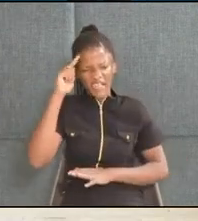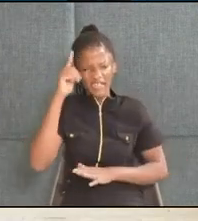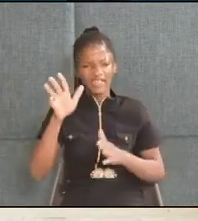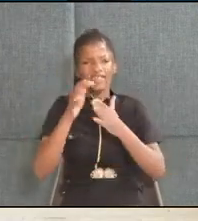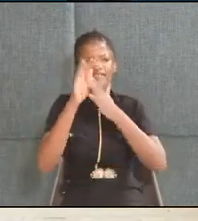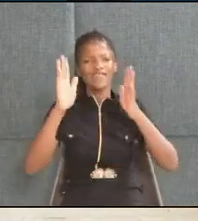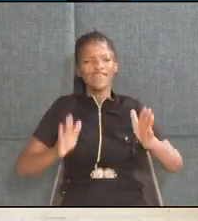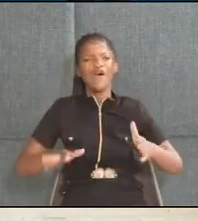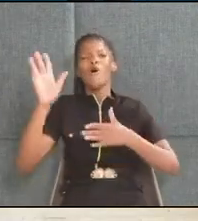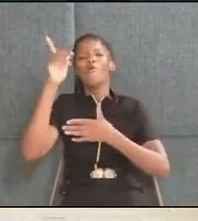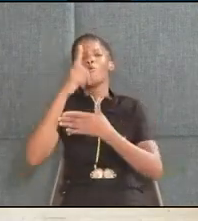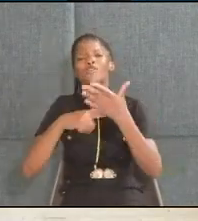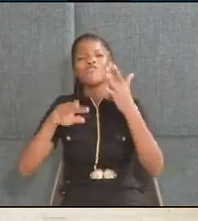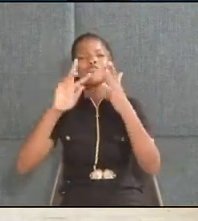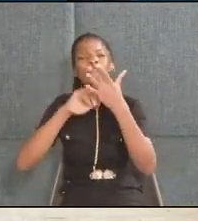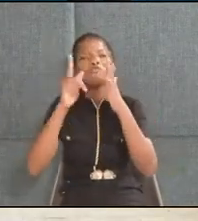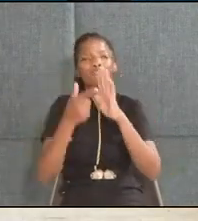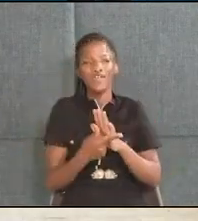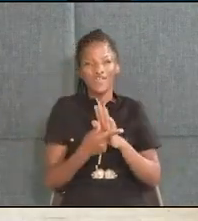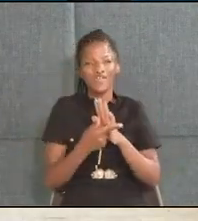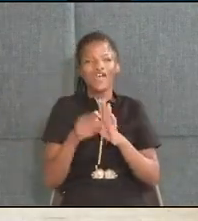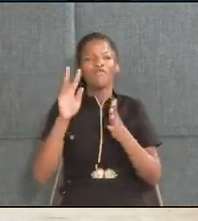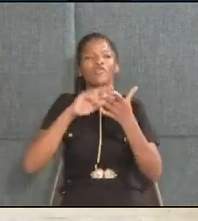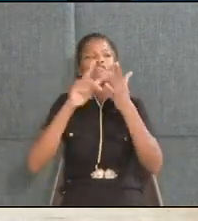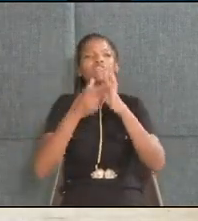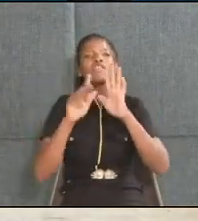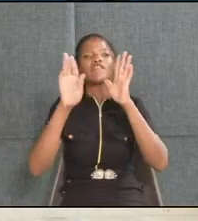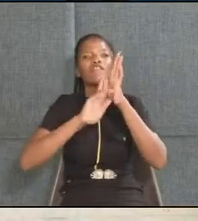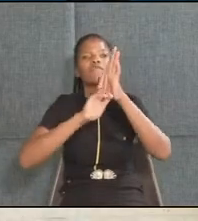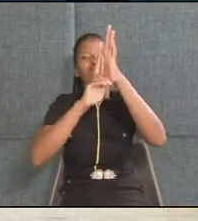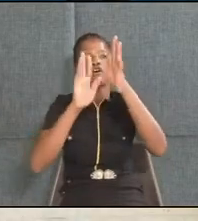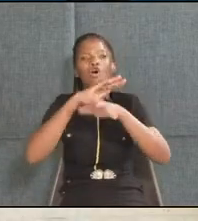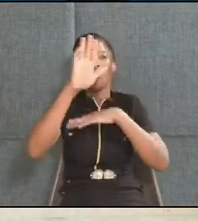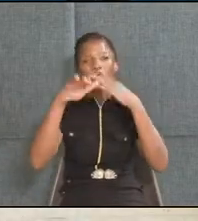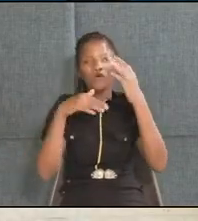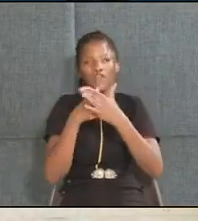attorney? What's that? That means he is representing all the